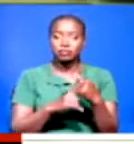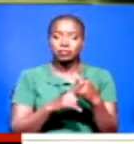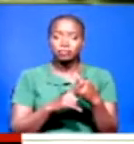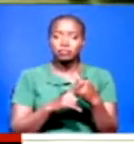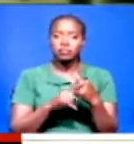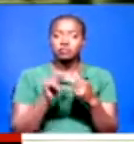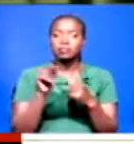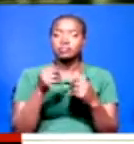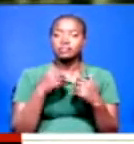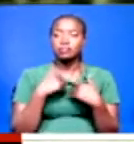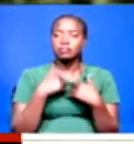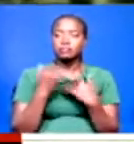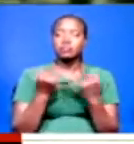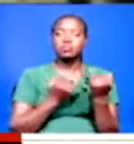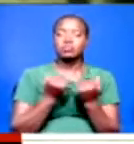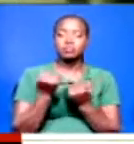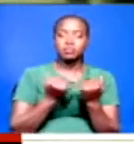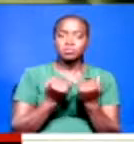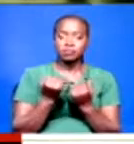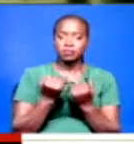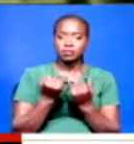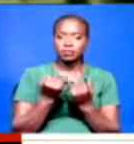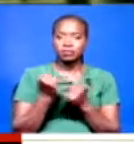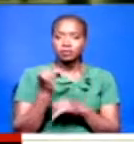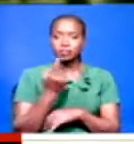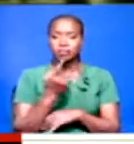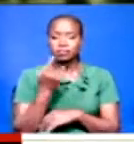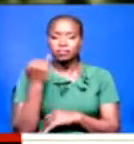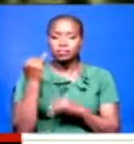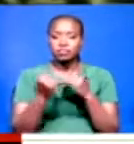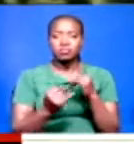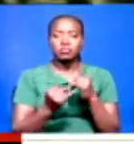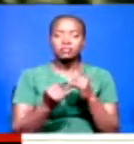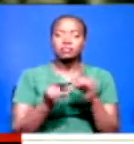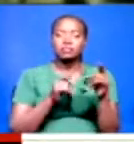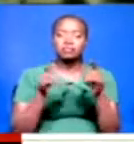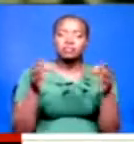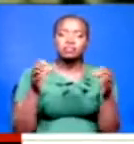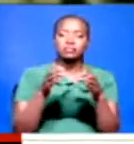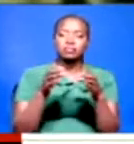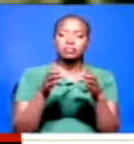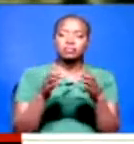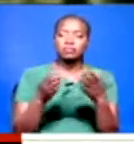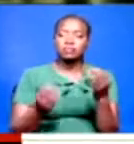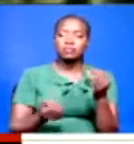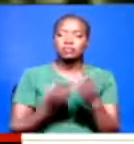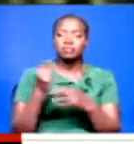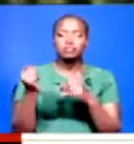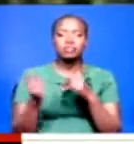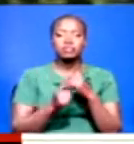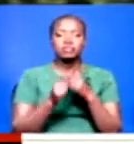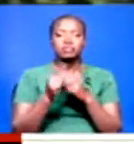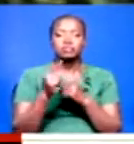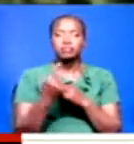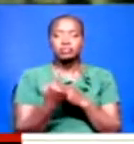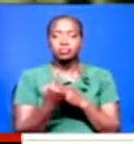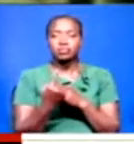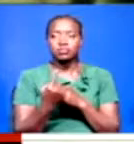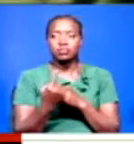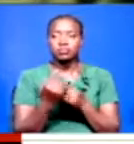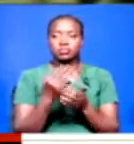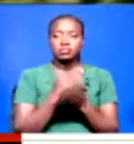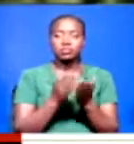The Saturday event marked the close of the inaugural Safaricom Golf Tour series that was launched in January after the semi-public golf